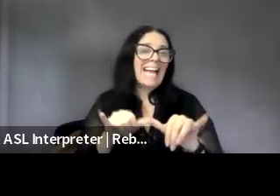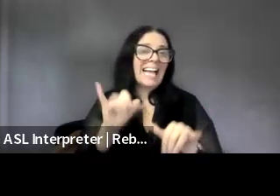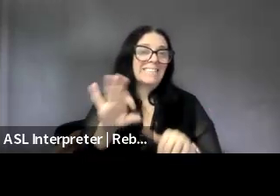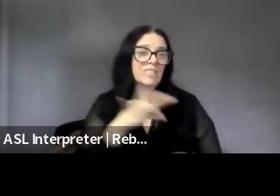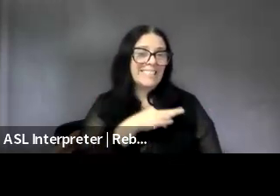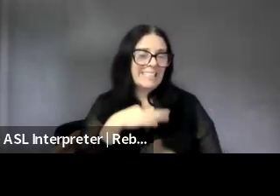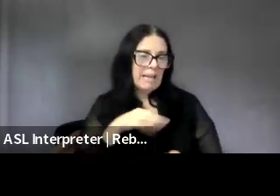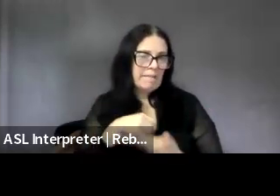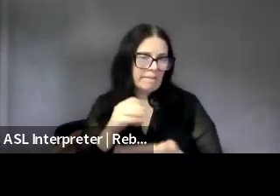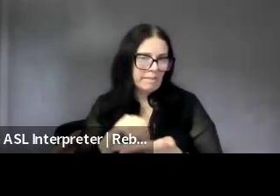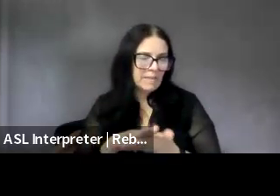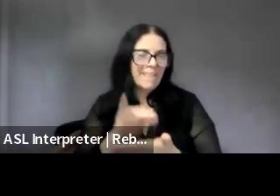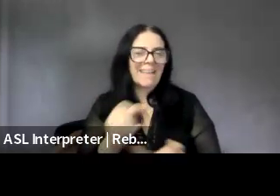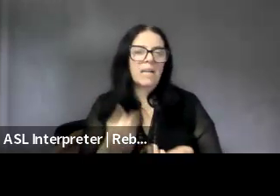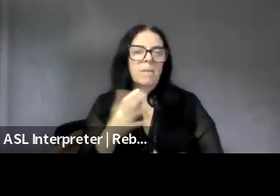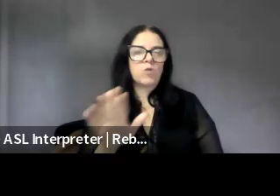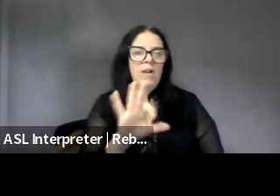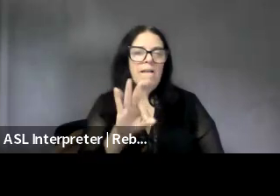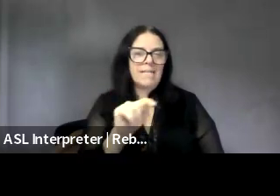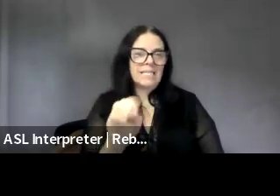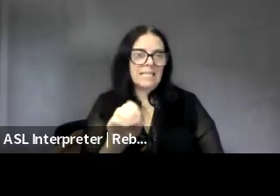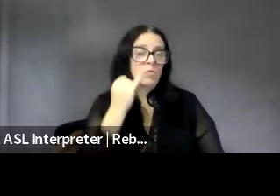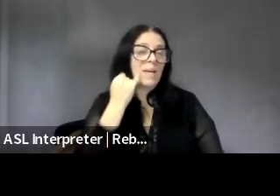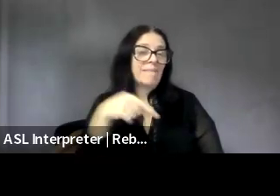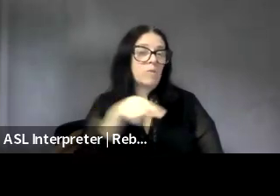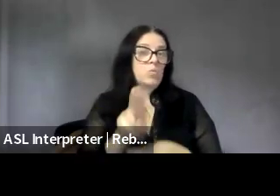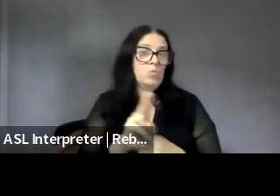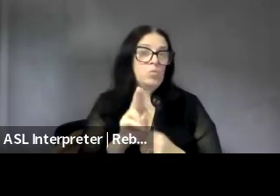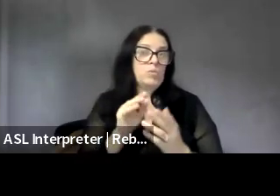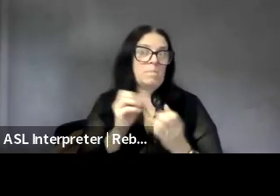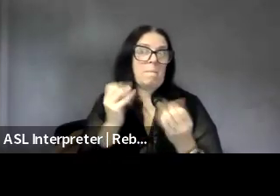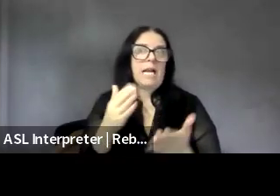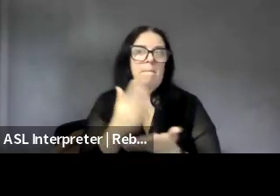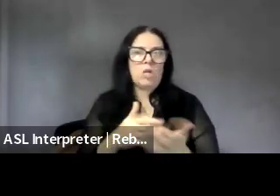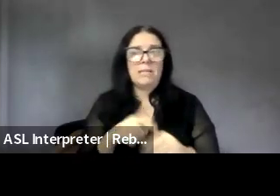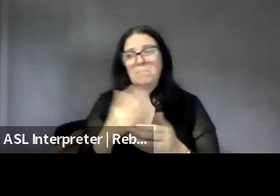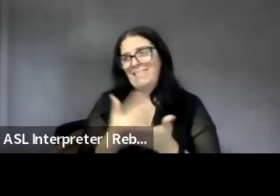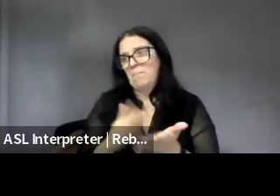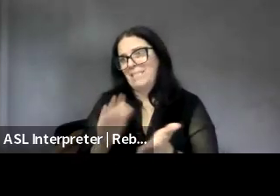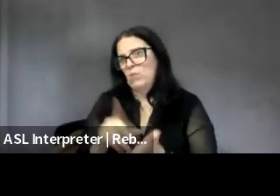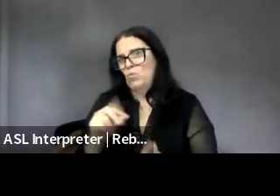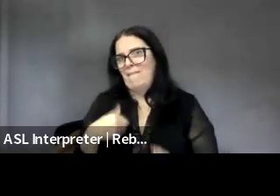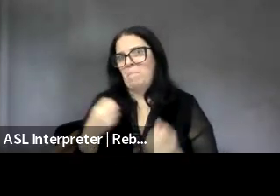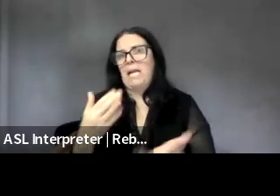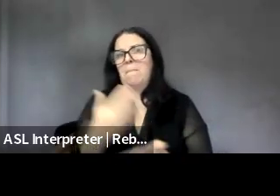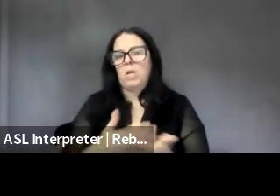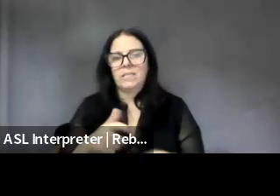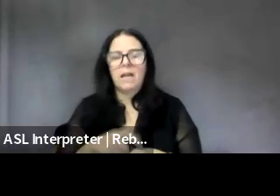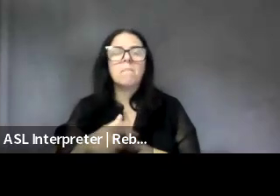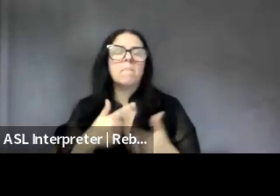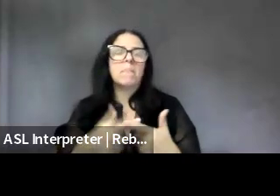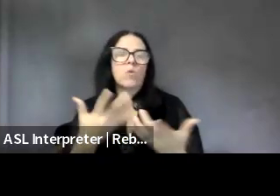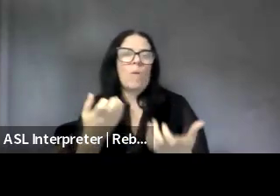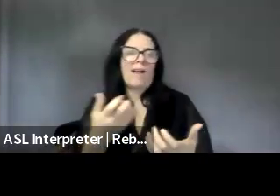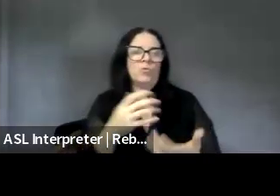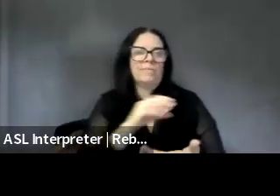that would be FTEs. So if you use a lot of part-time staff, which some centers do, then you want to translate